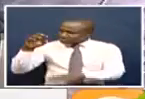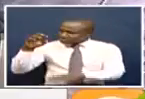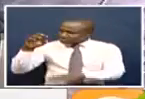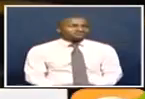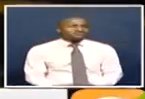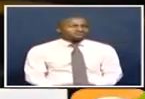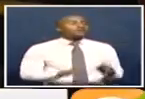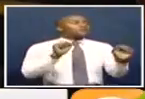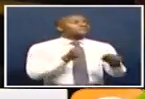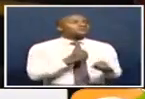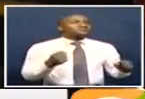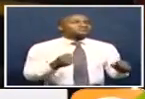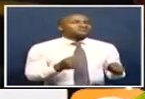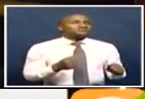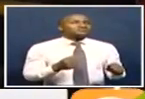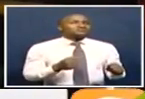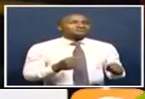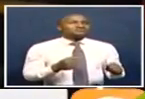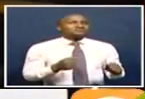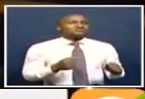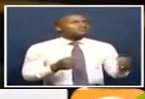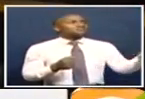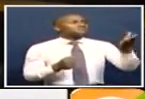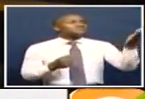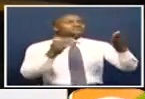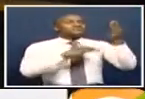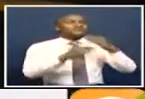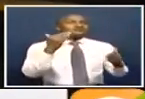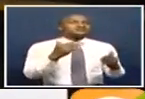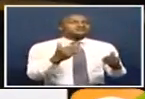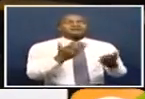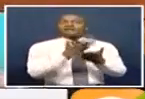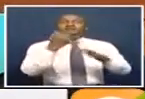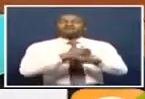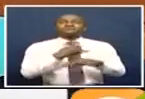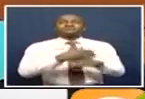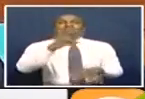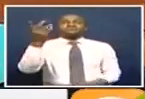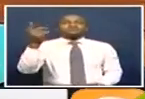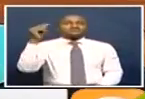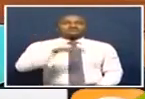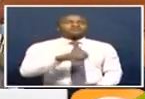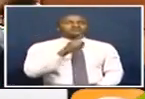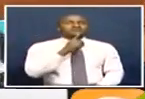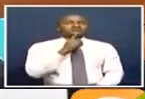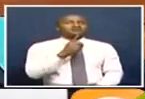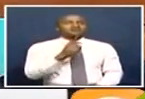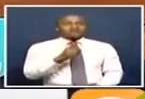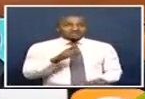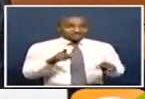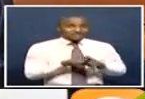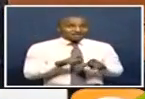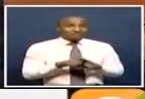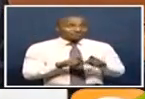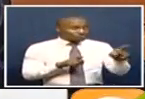from a dancing place or from a university, from another institution outside there, and then you say, even it was very